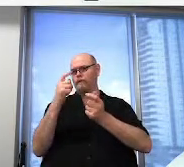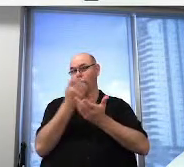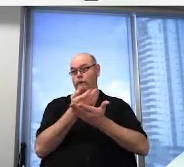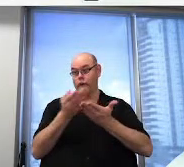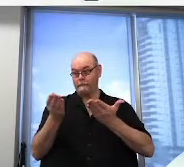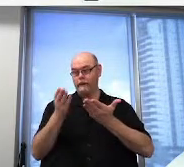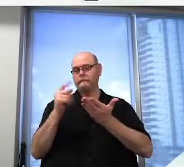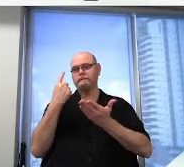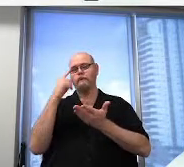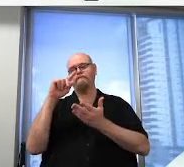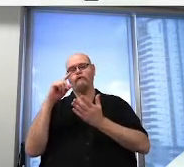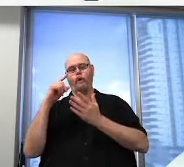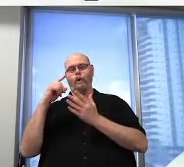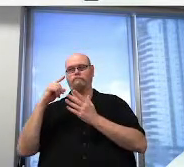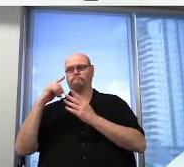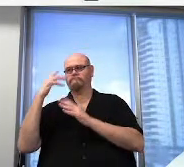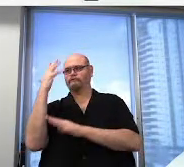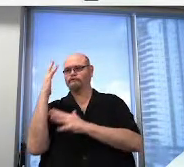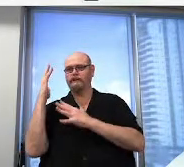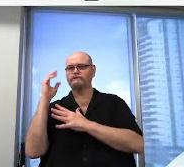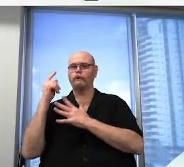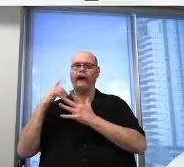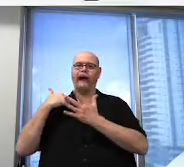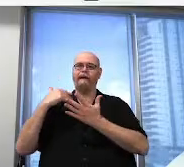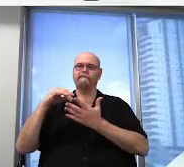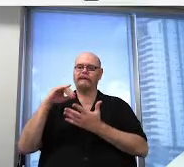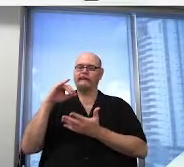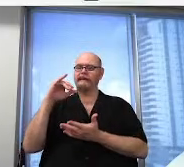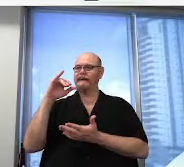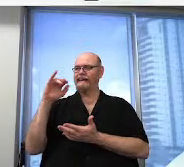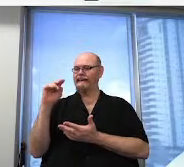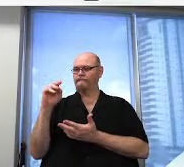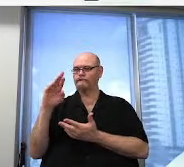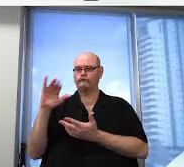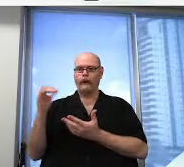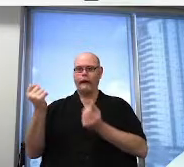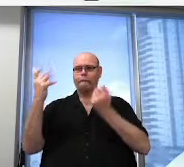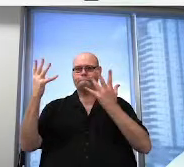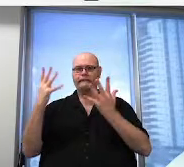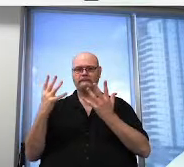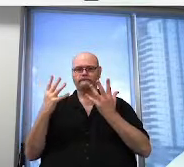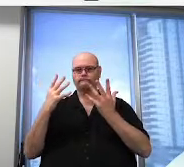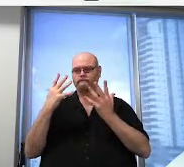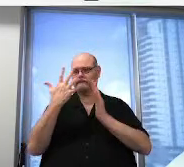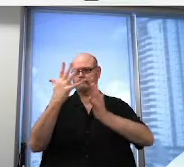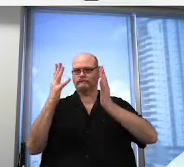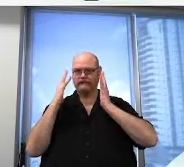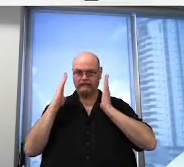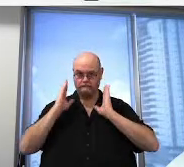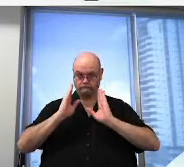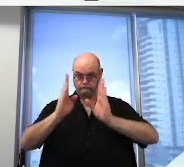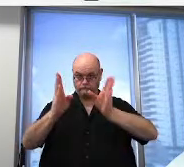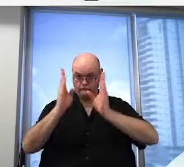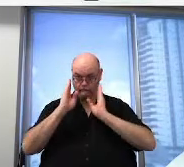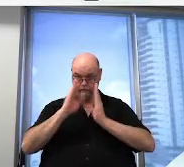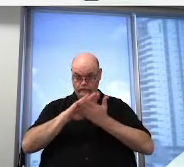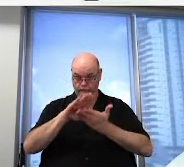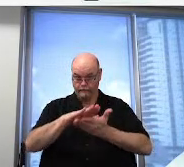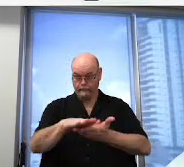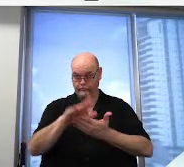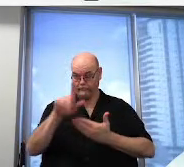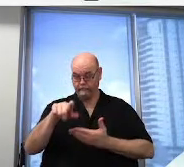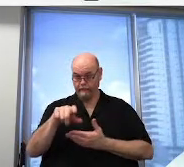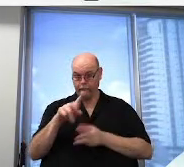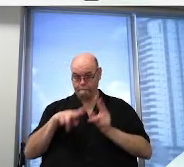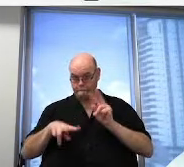you would have for the equipment. It handles, you can put the inventory of vegetation that you have on the right of ways. It'll